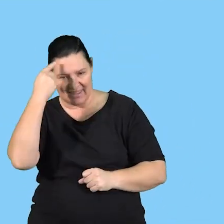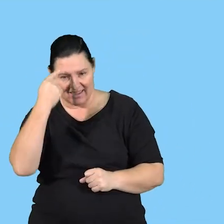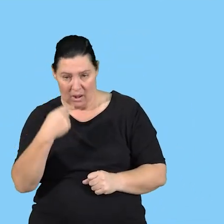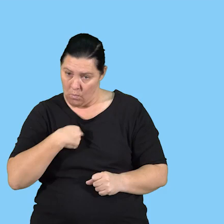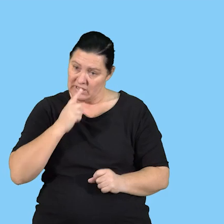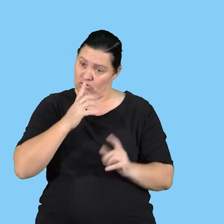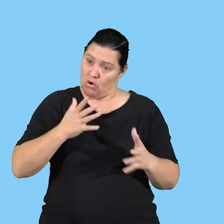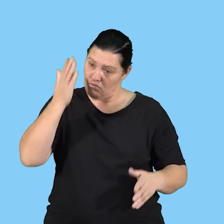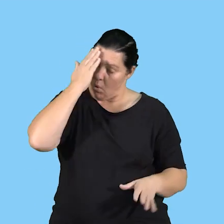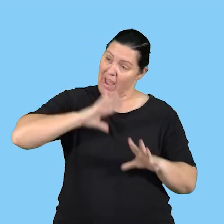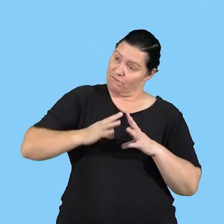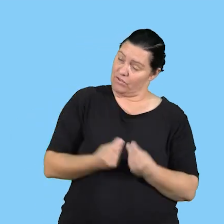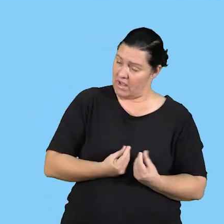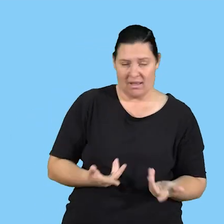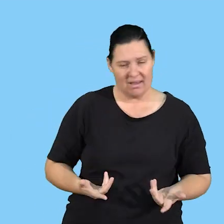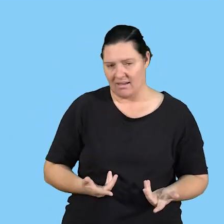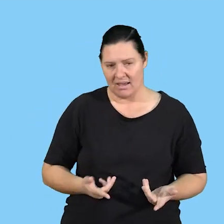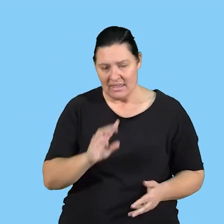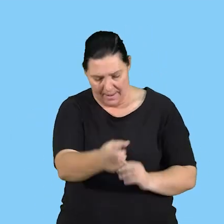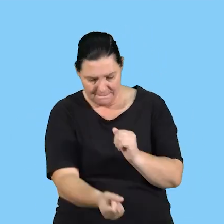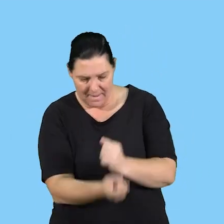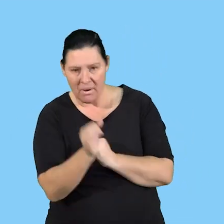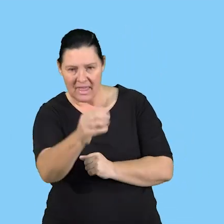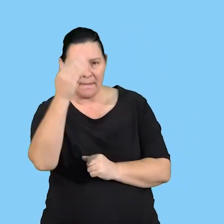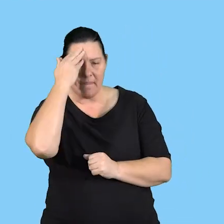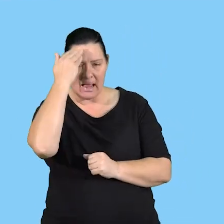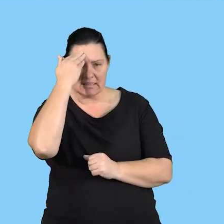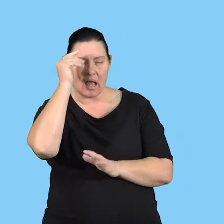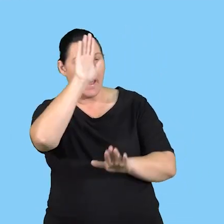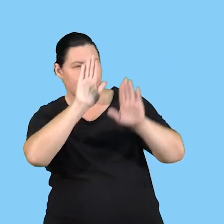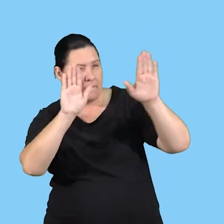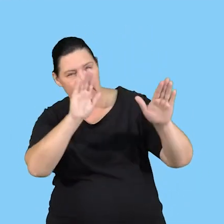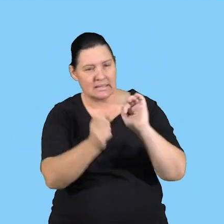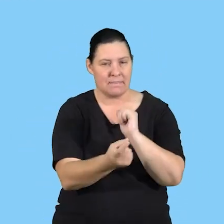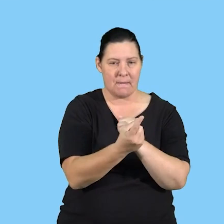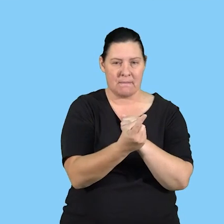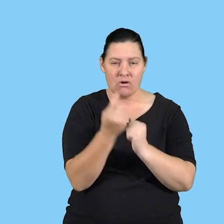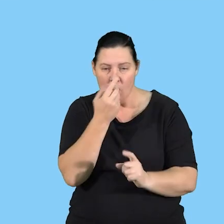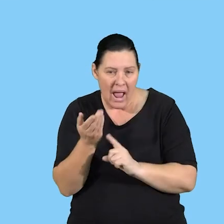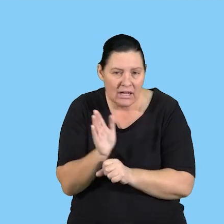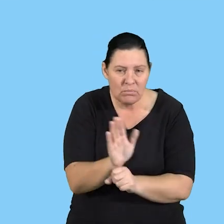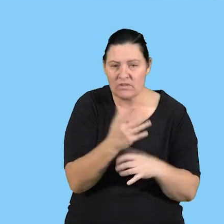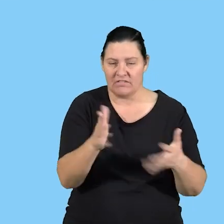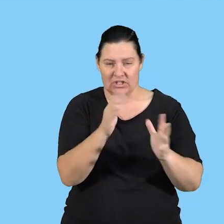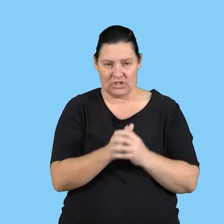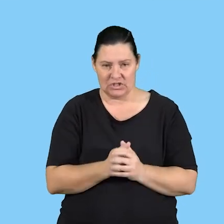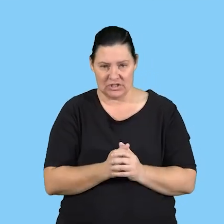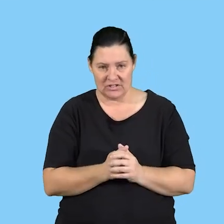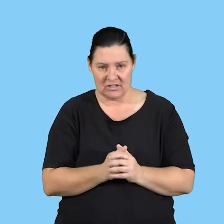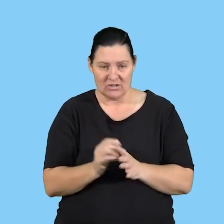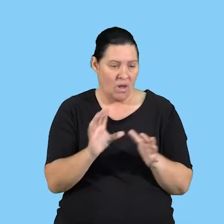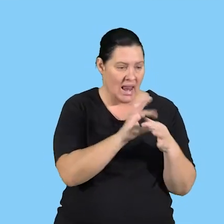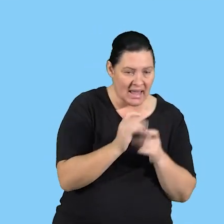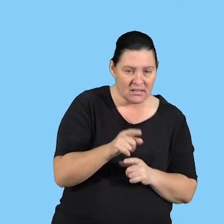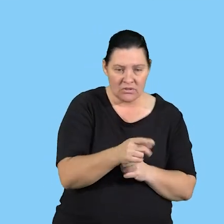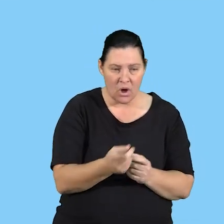not know everything. And they'll come up with, because in their minds they're making the patterns and you've exposed them to the patterns, the